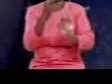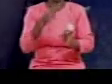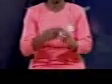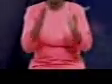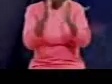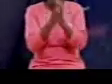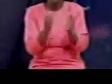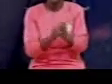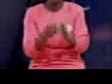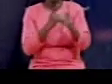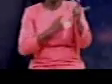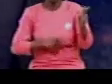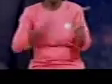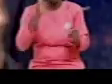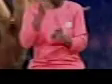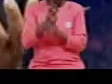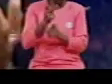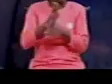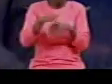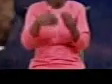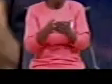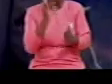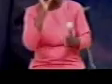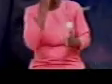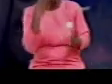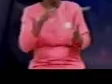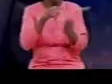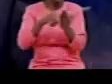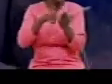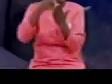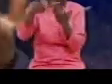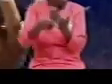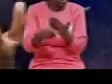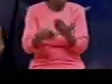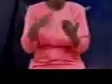the fruits of this crusade, all the fruits of the previous